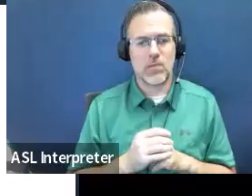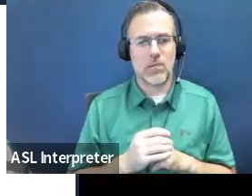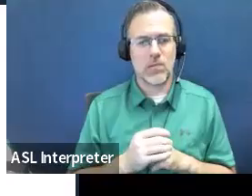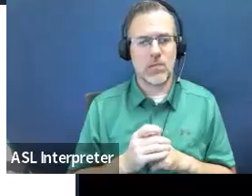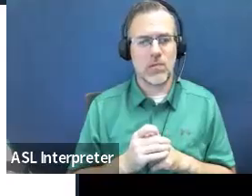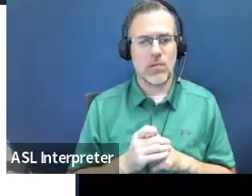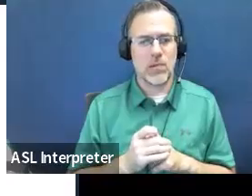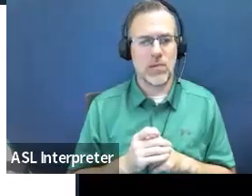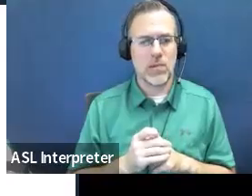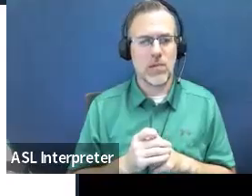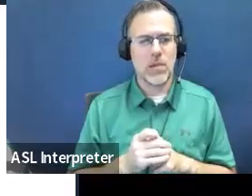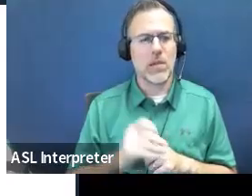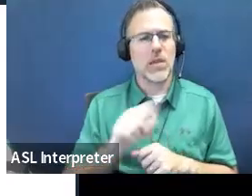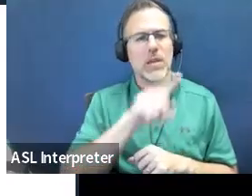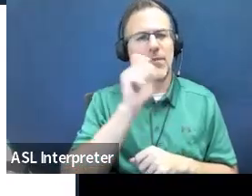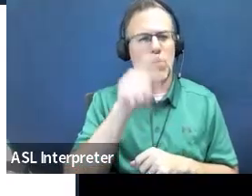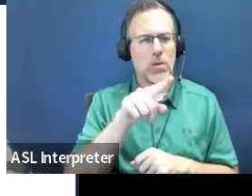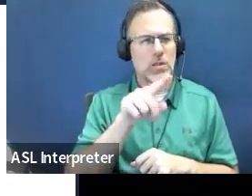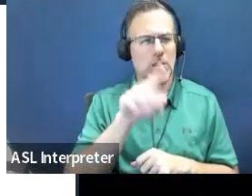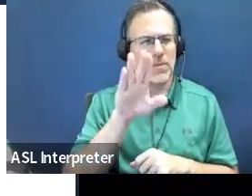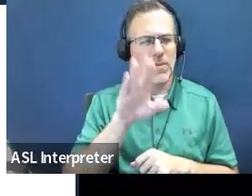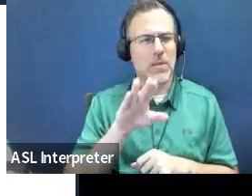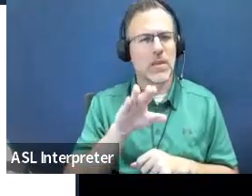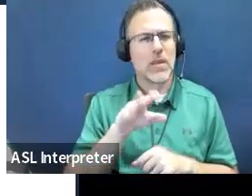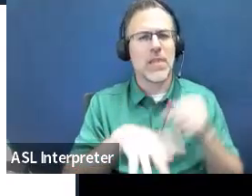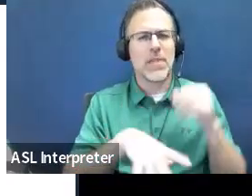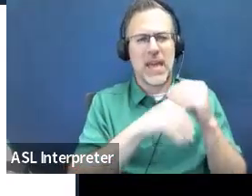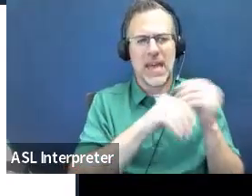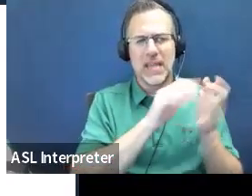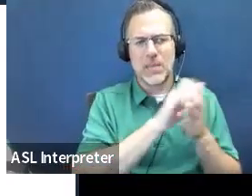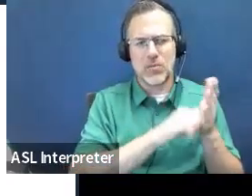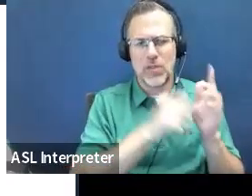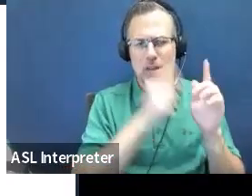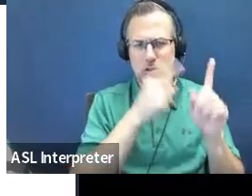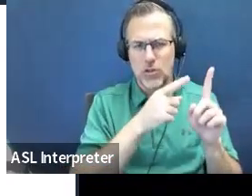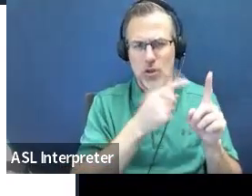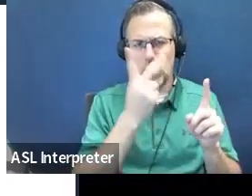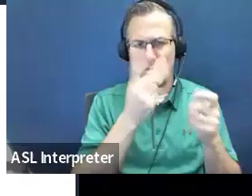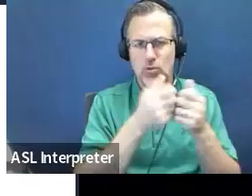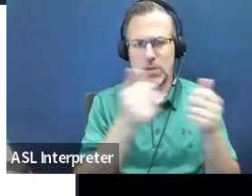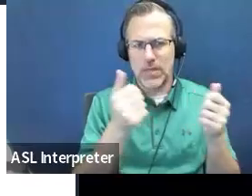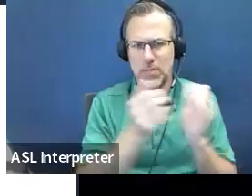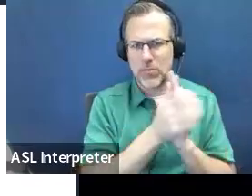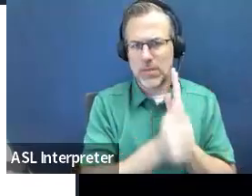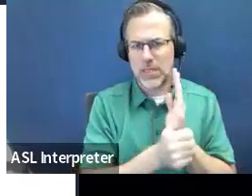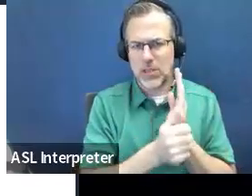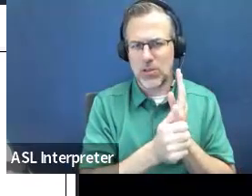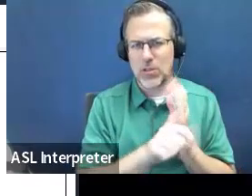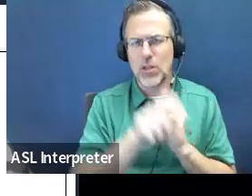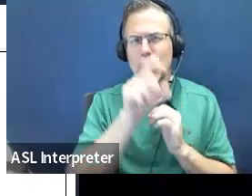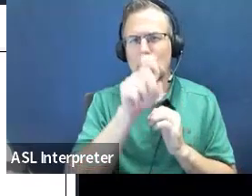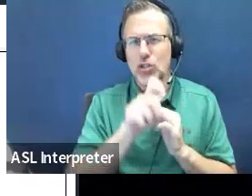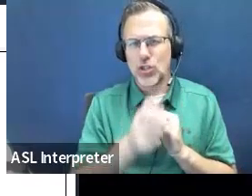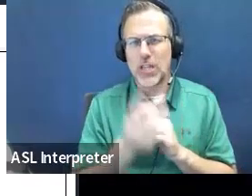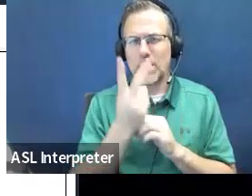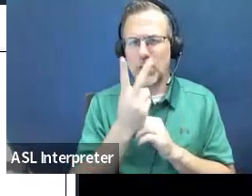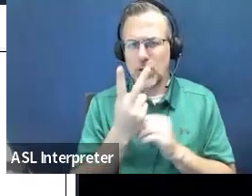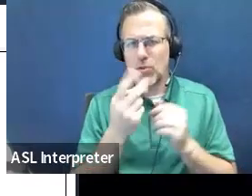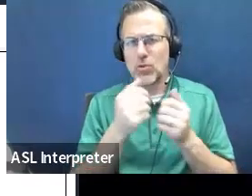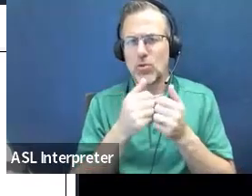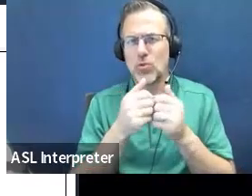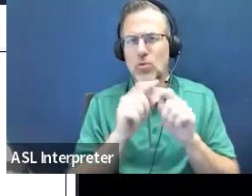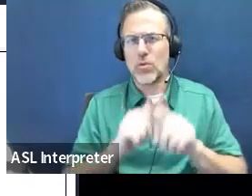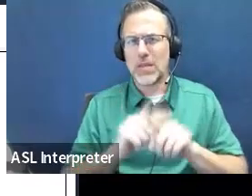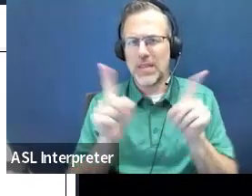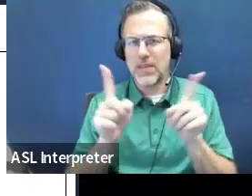Sure. So with the adding and subtraction goal, where those are two different skills, should those be two different goals and two different house statements, or are